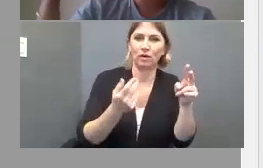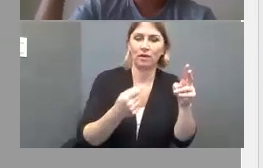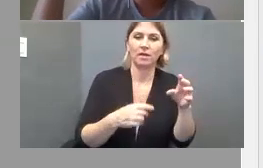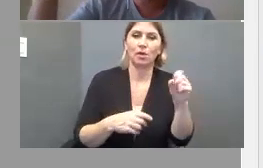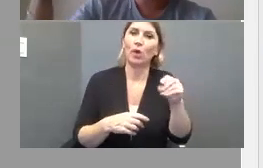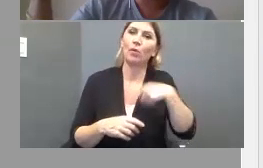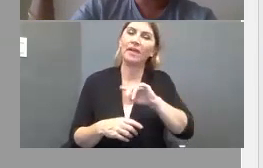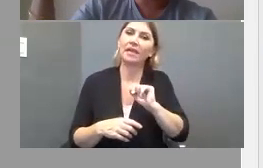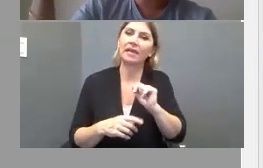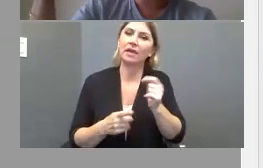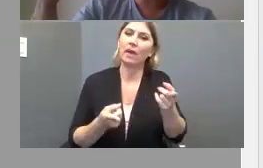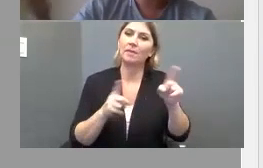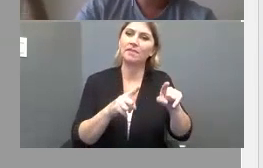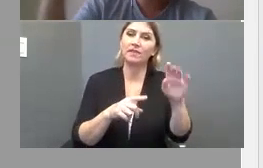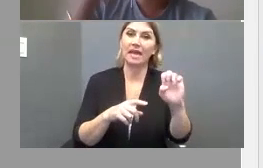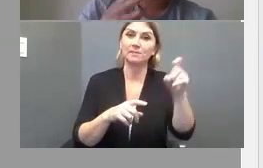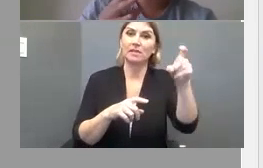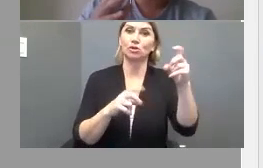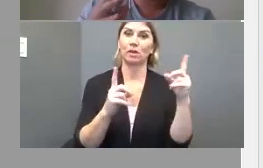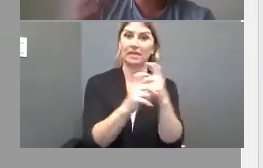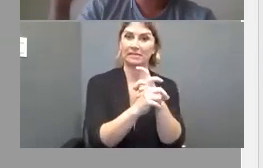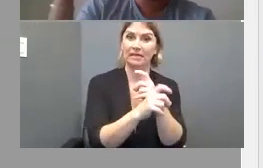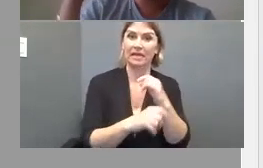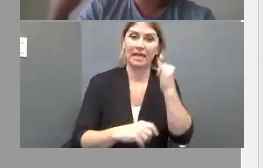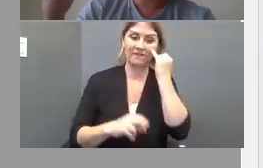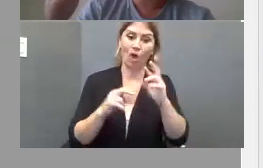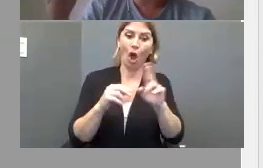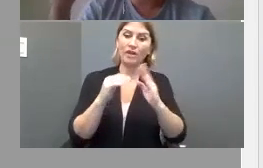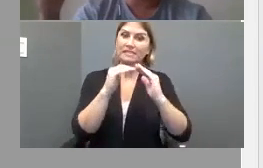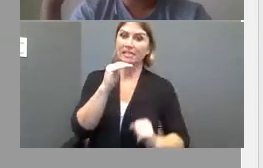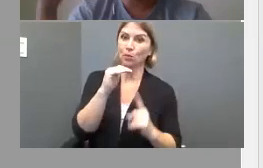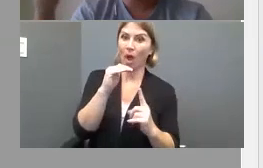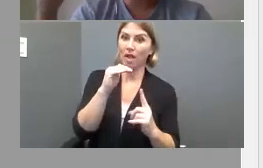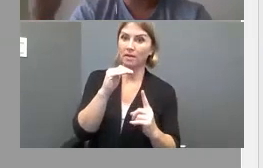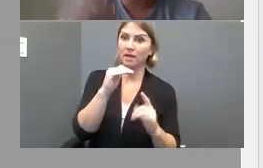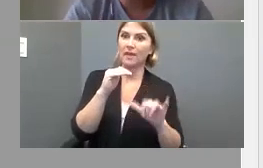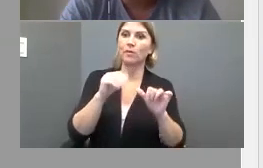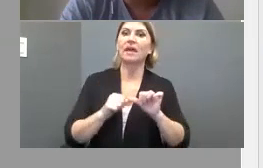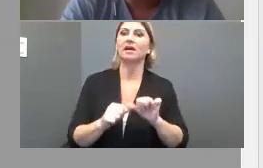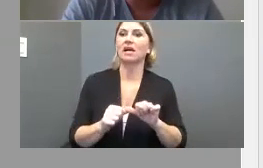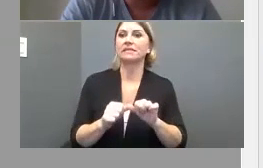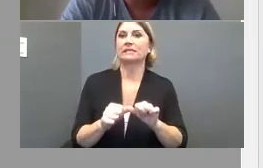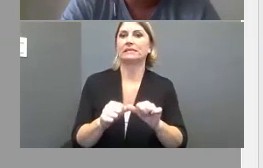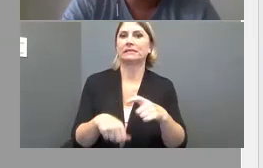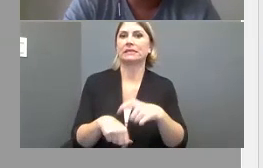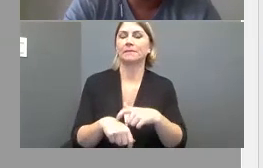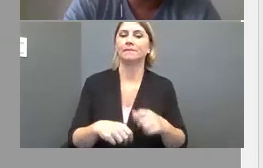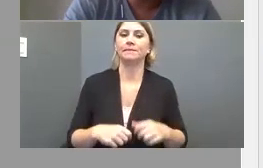essentially end up with an exponential time complexity. If R is less than 1, you end up with a constant-ish time complexity.